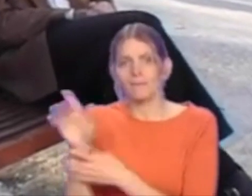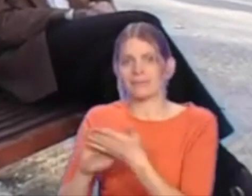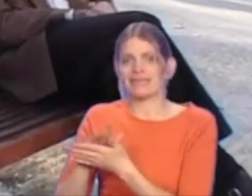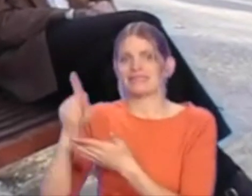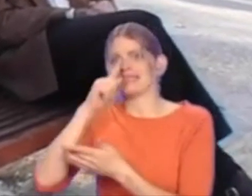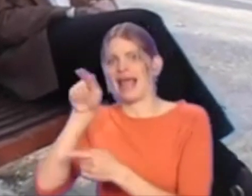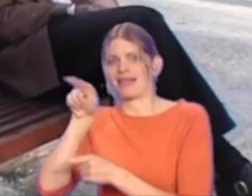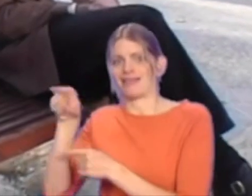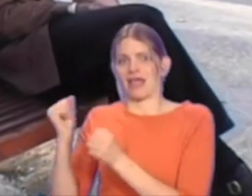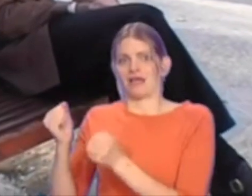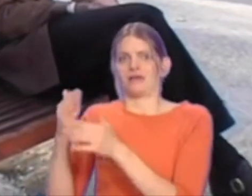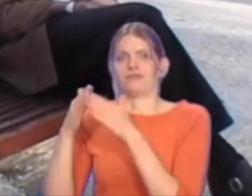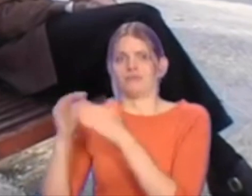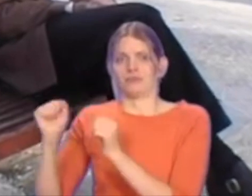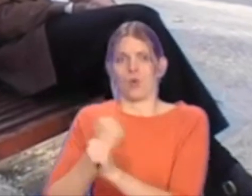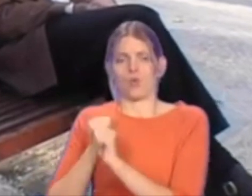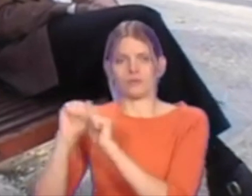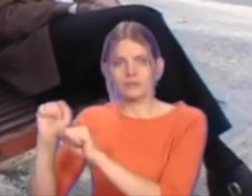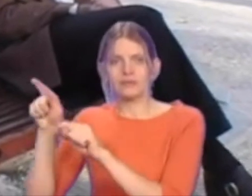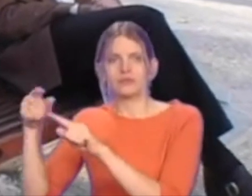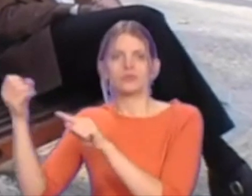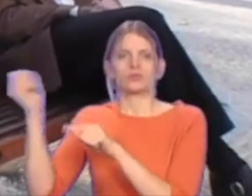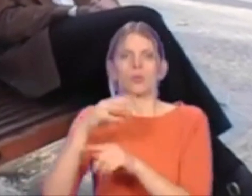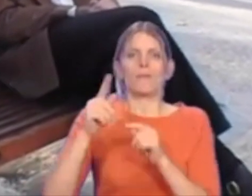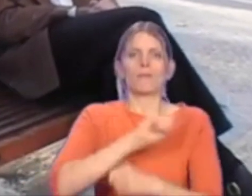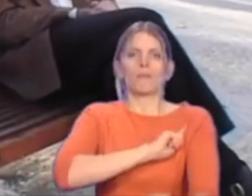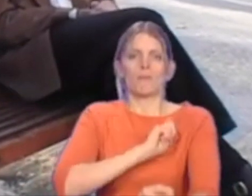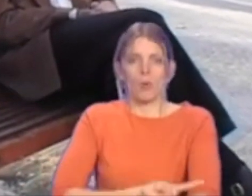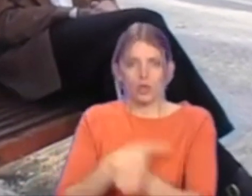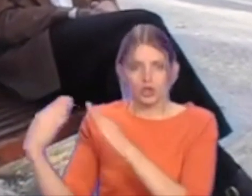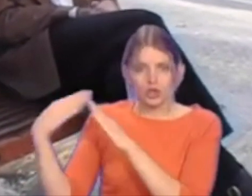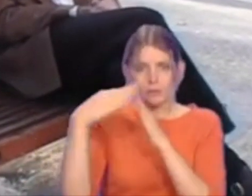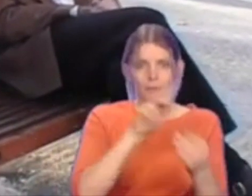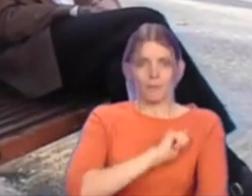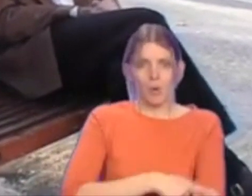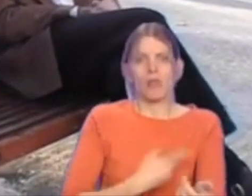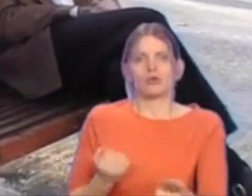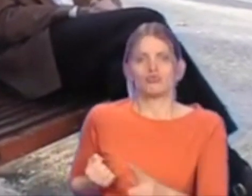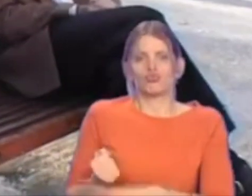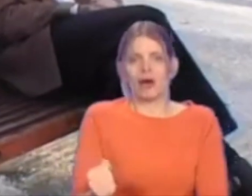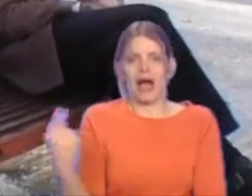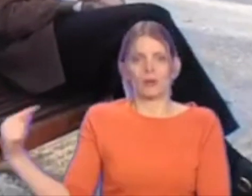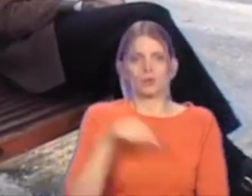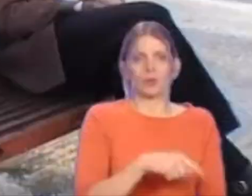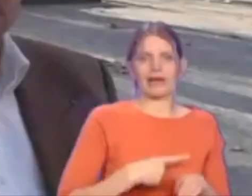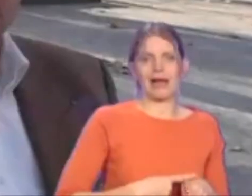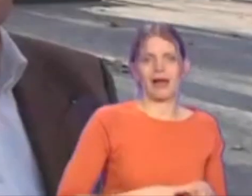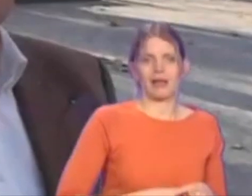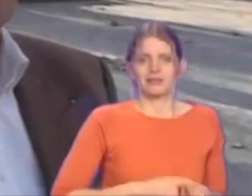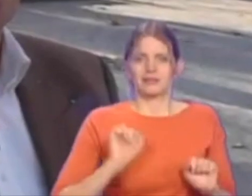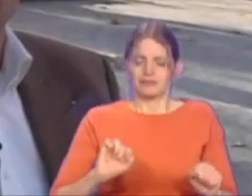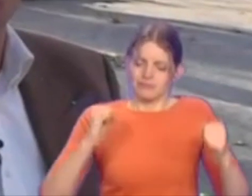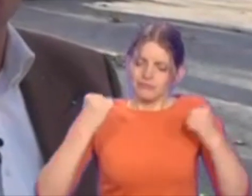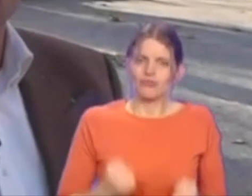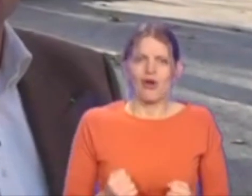Gdansk harbour in Poland, we managed to put the special one on a train, and that was ended up in England. But that